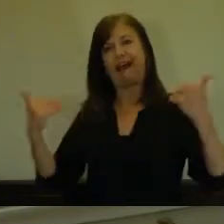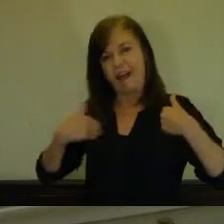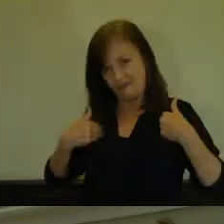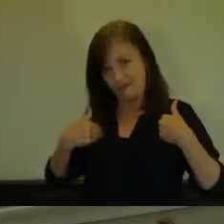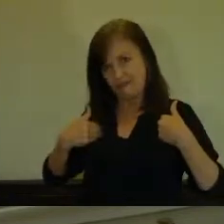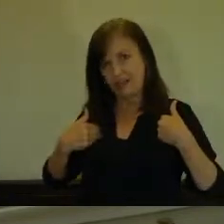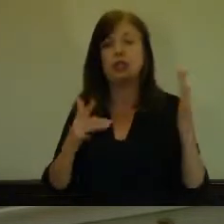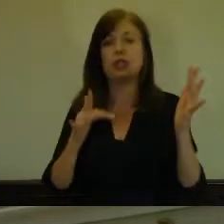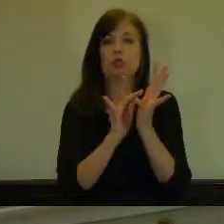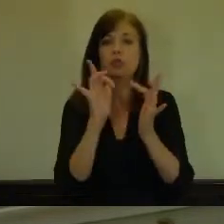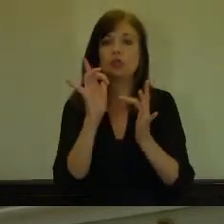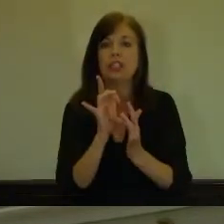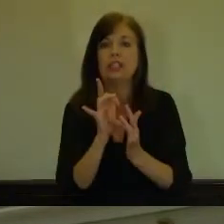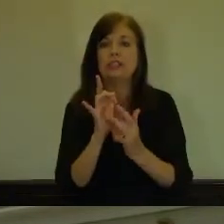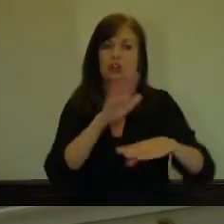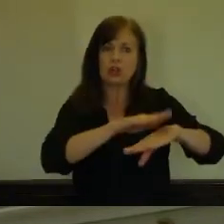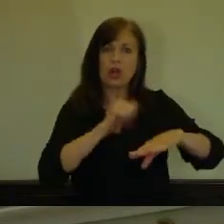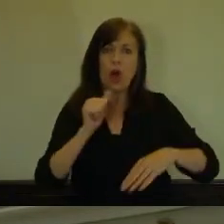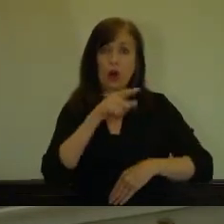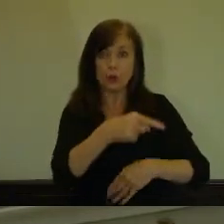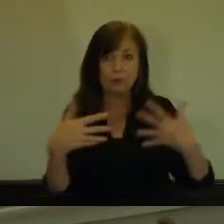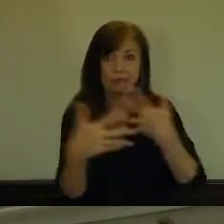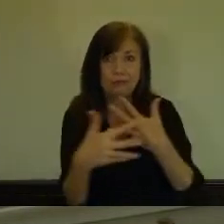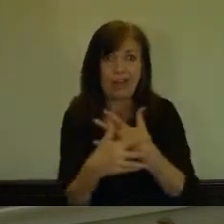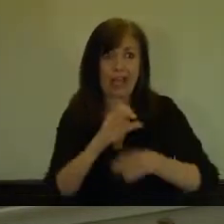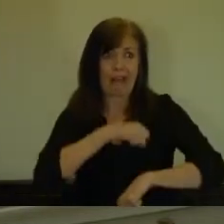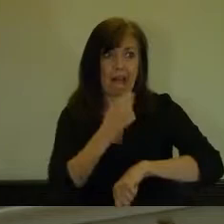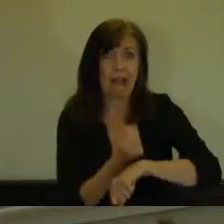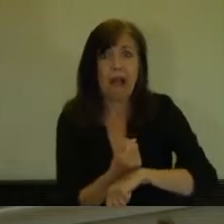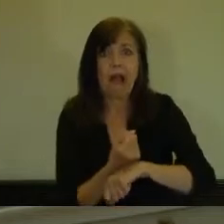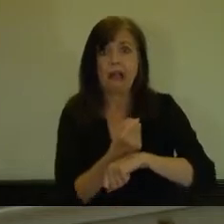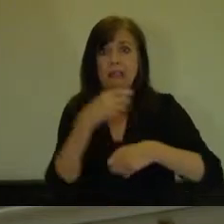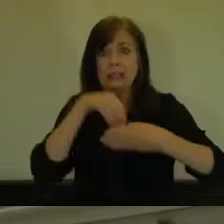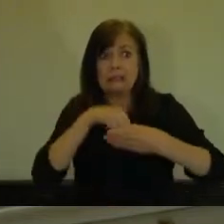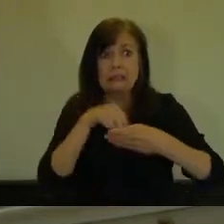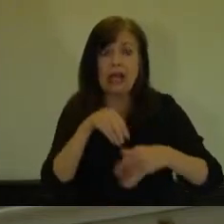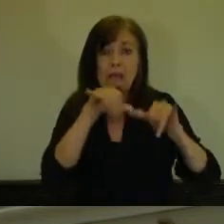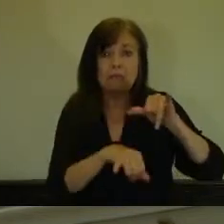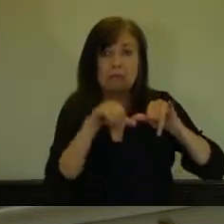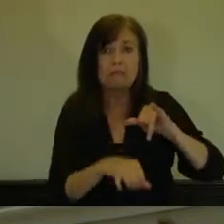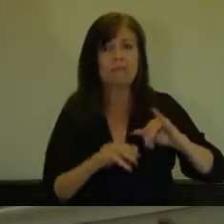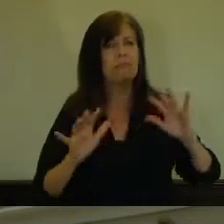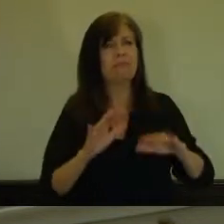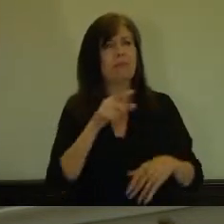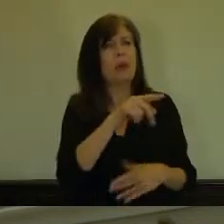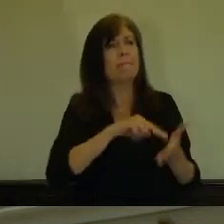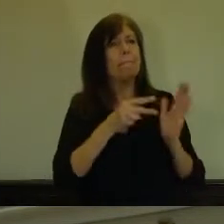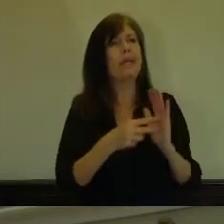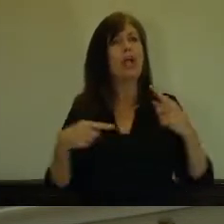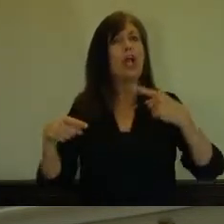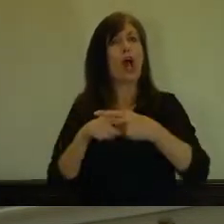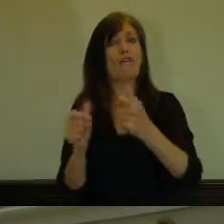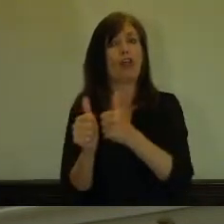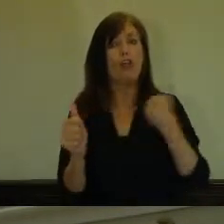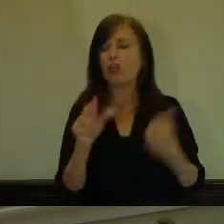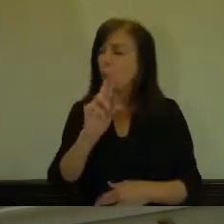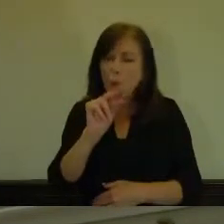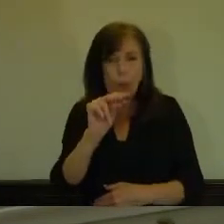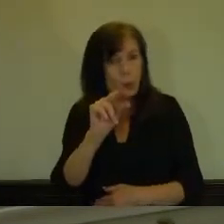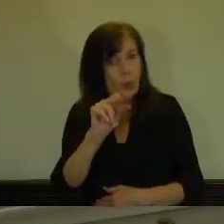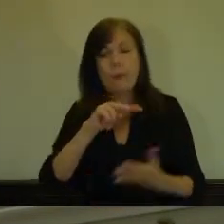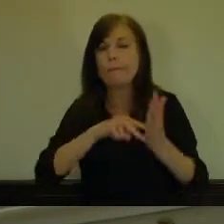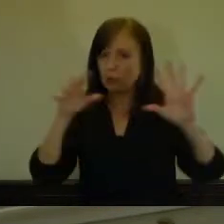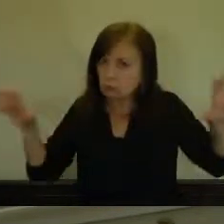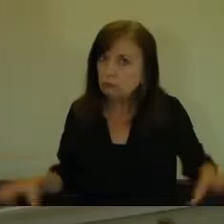Jesus comes to call them from behind their walls of fear, not to avoid conflict, but to do the work